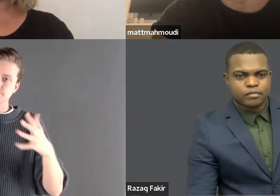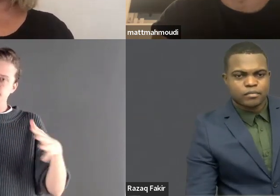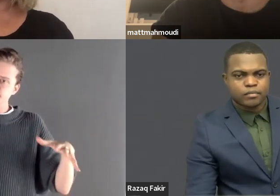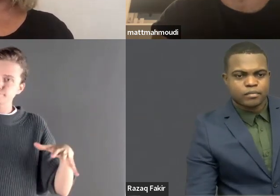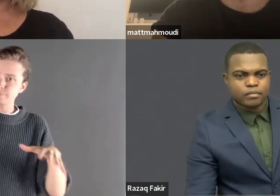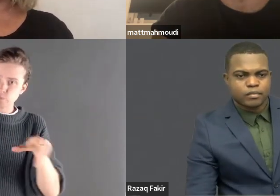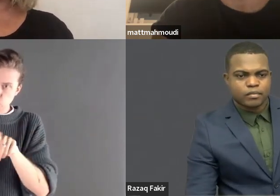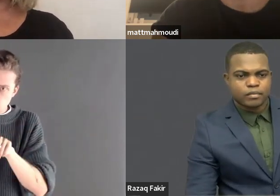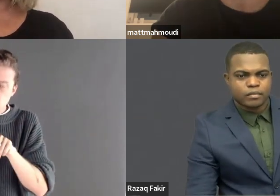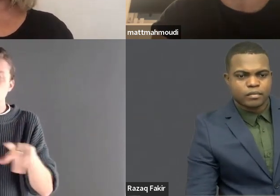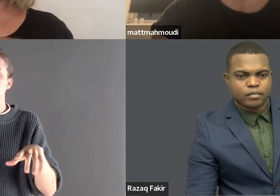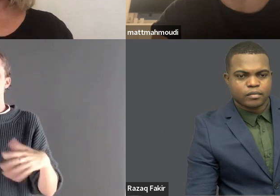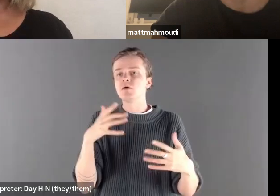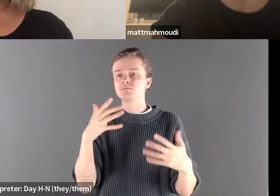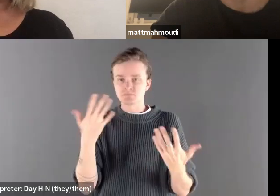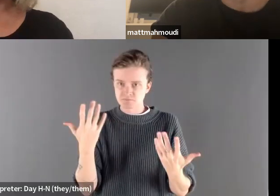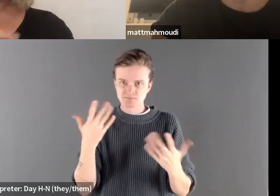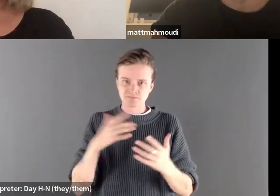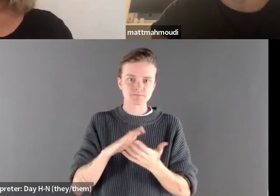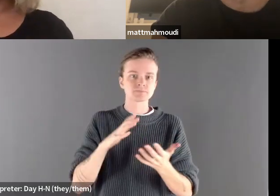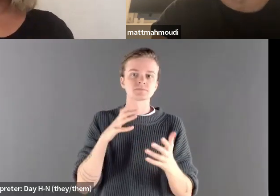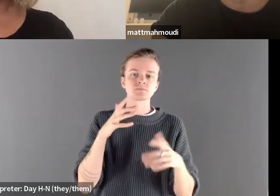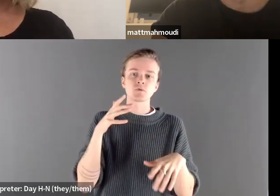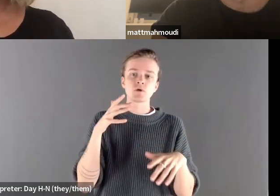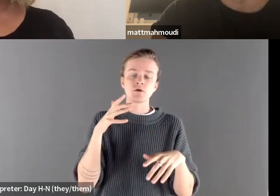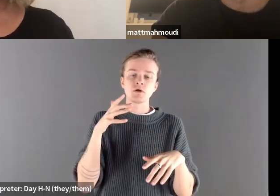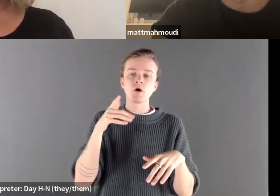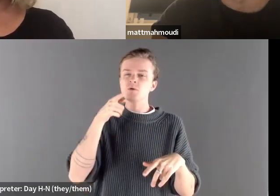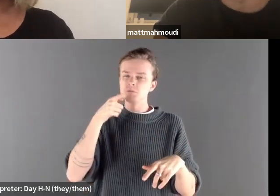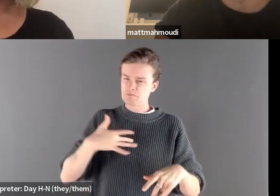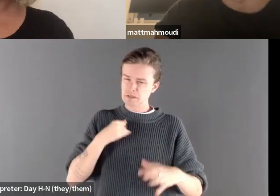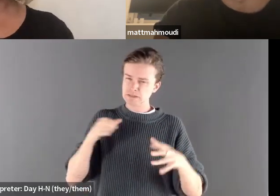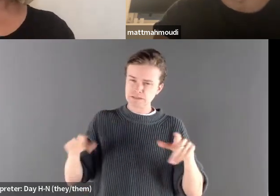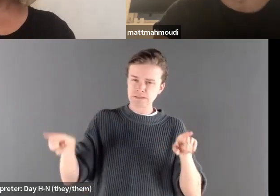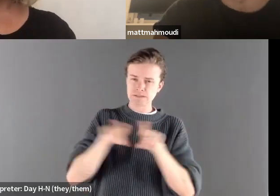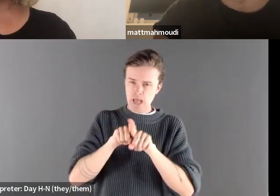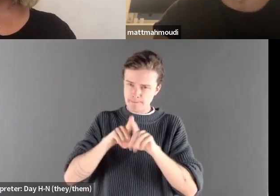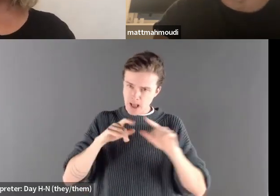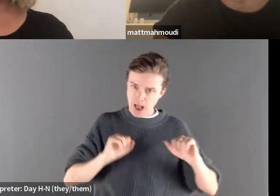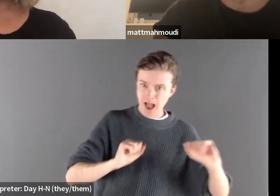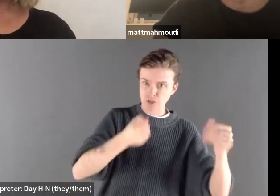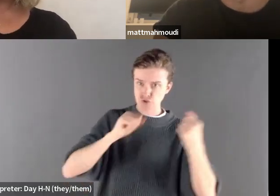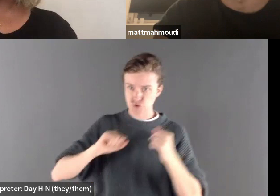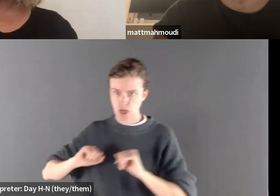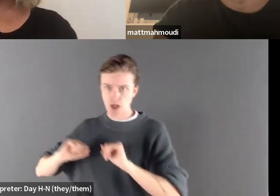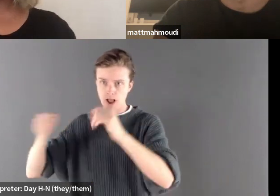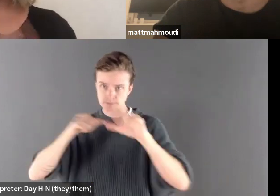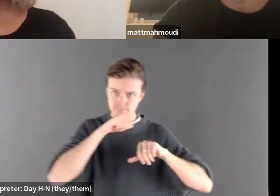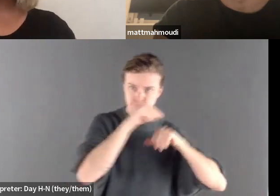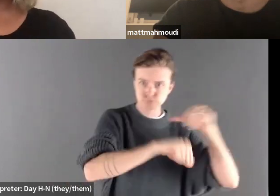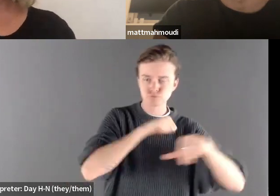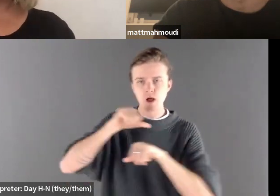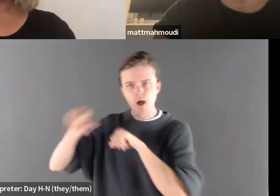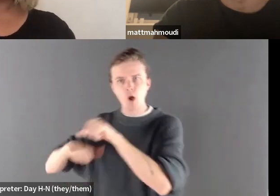And is it like, are the same sorts of actions being taken with police there, or